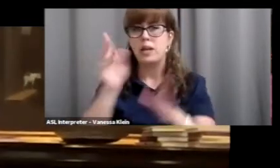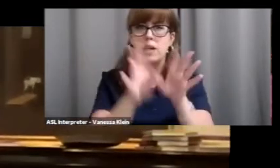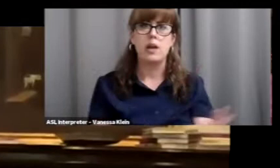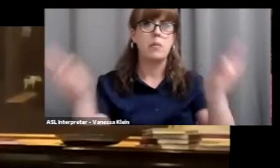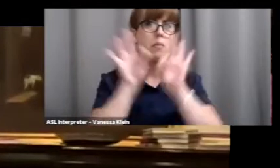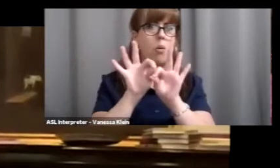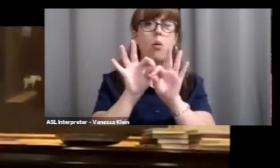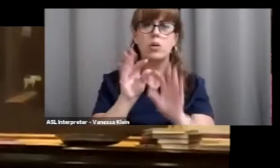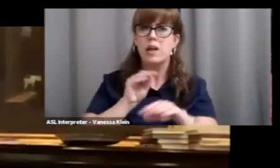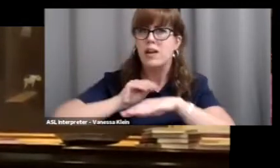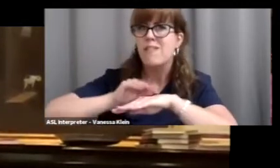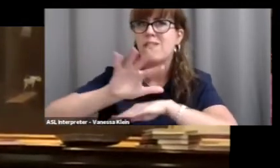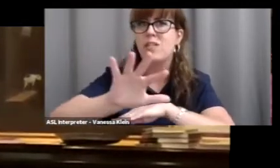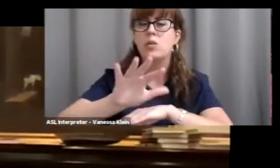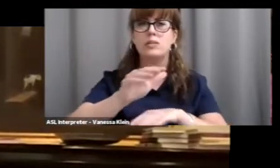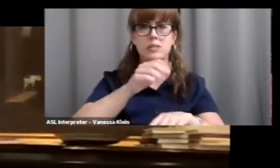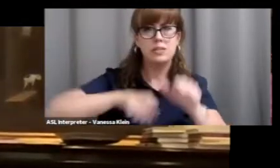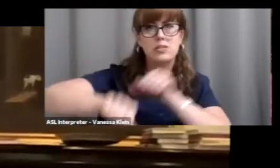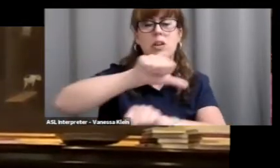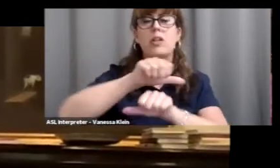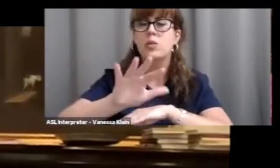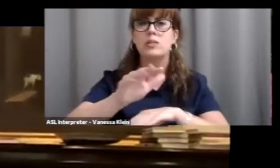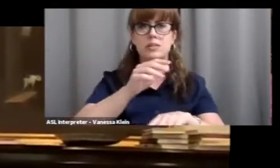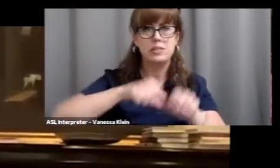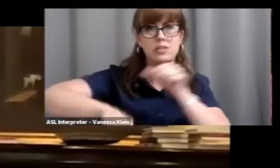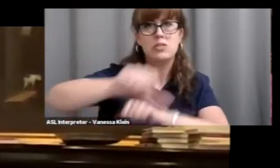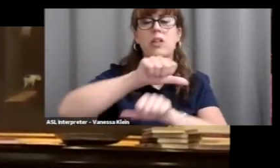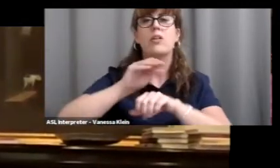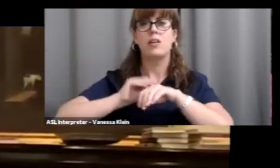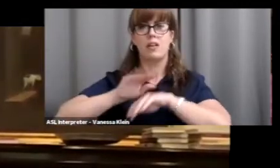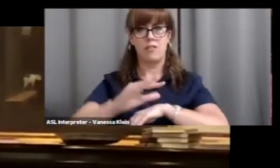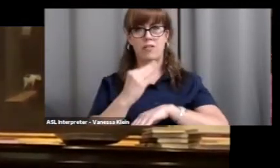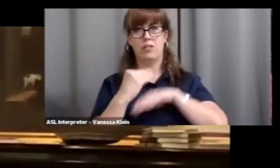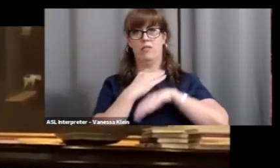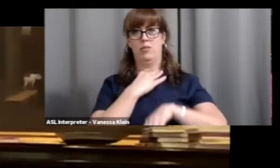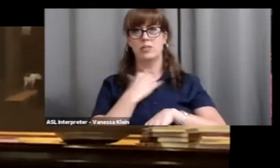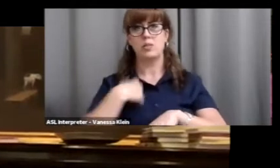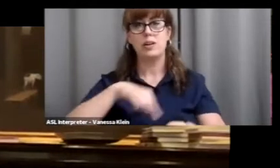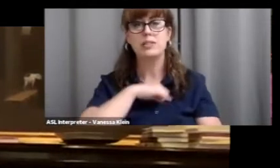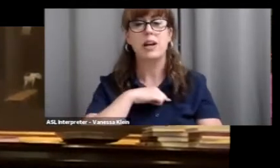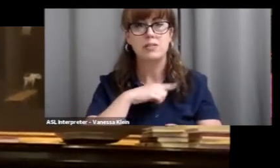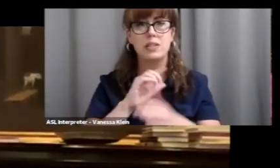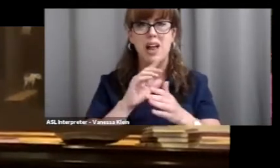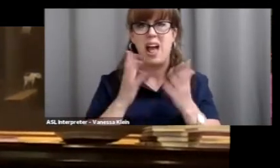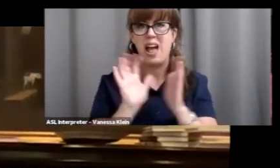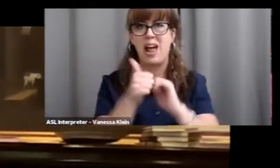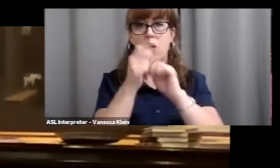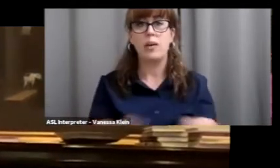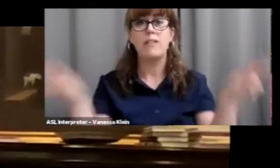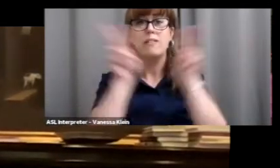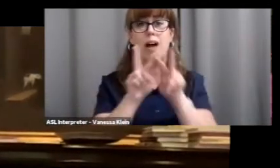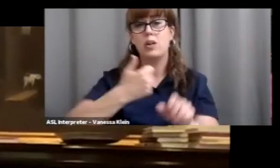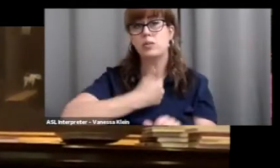we see ourselves and how we value each other. While we find an appropriate presence of women and girls in the most